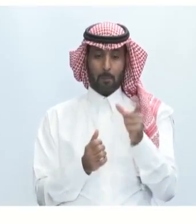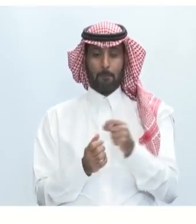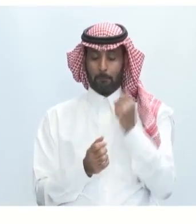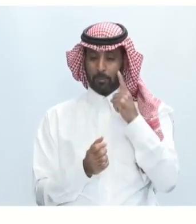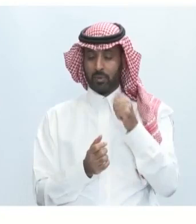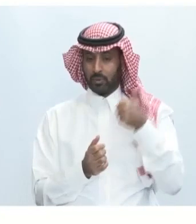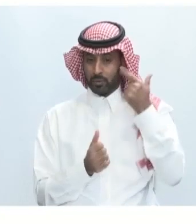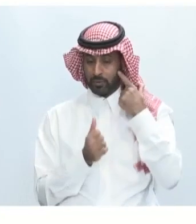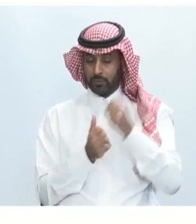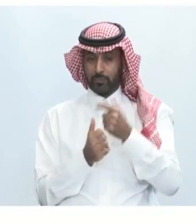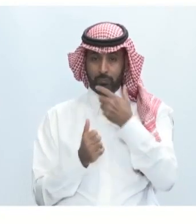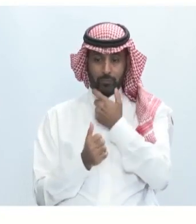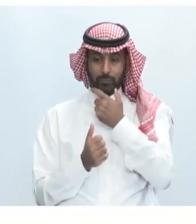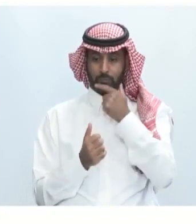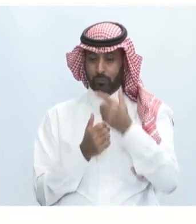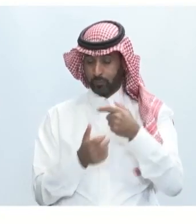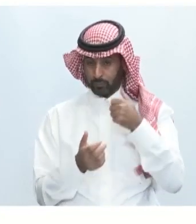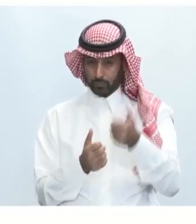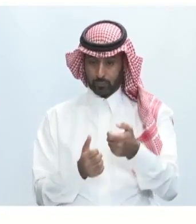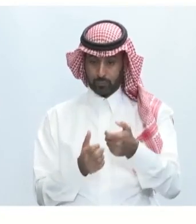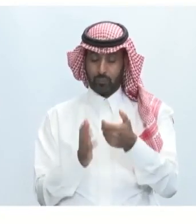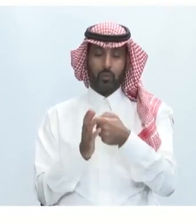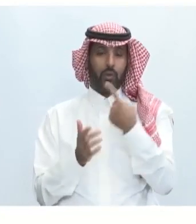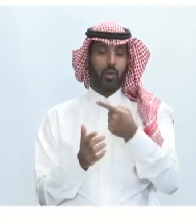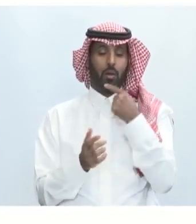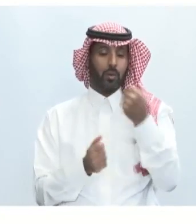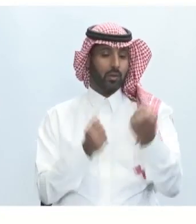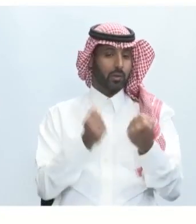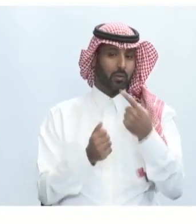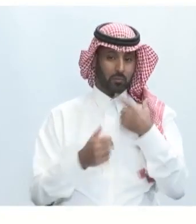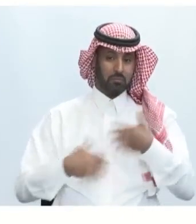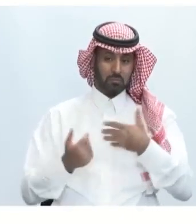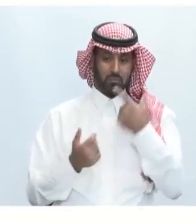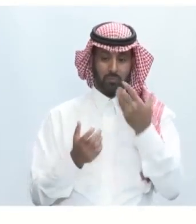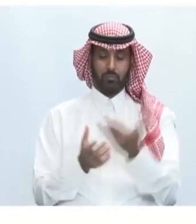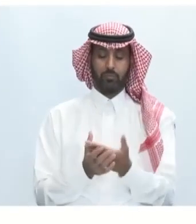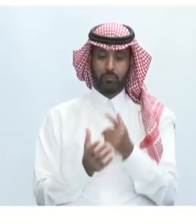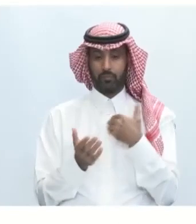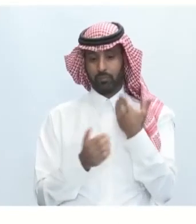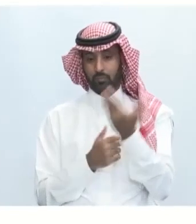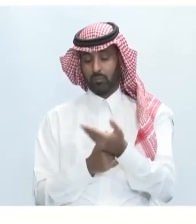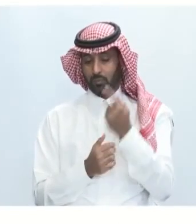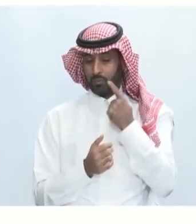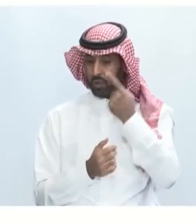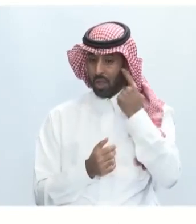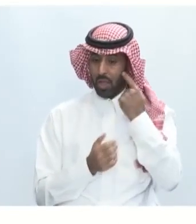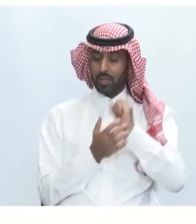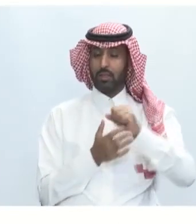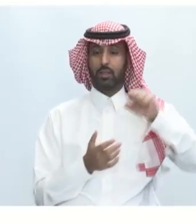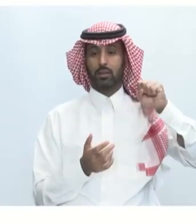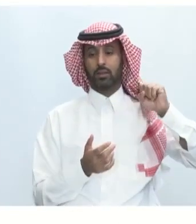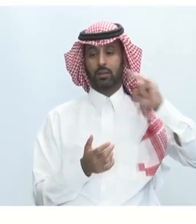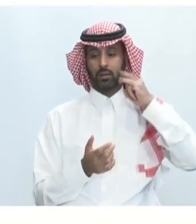award-winning British television series about cars with a humorous style. Then we read Sasuke, the